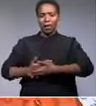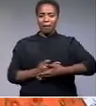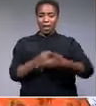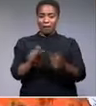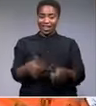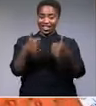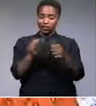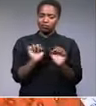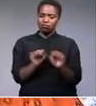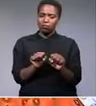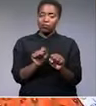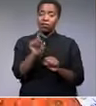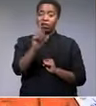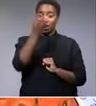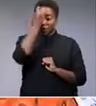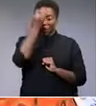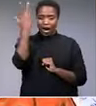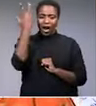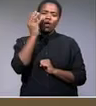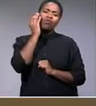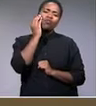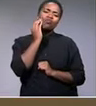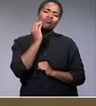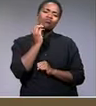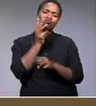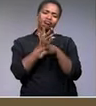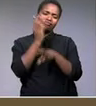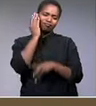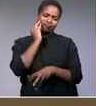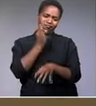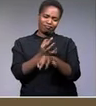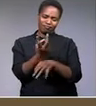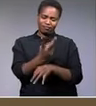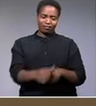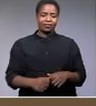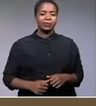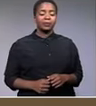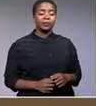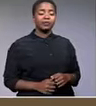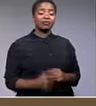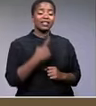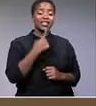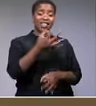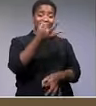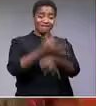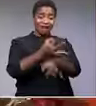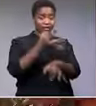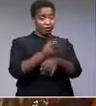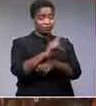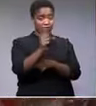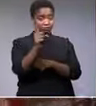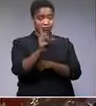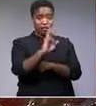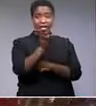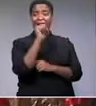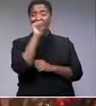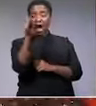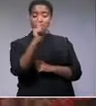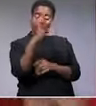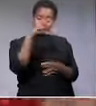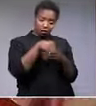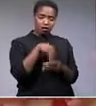and also not forgetting the grandparents. Ramokgopa is also urging fathers to be more hands-on during the birth of